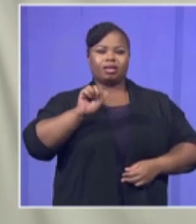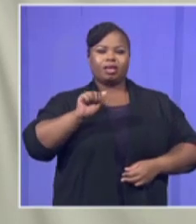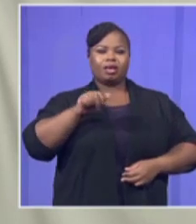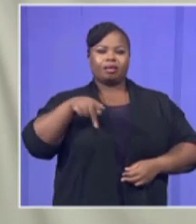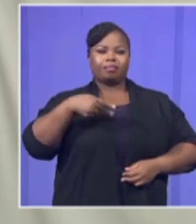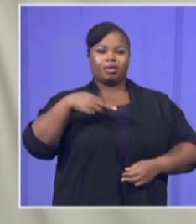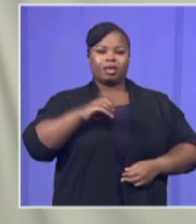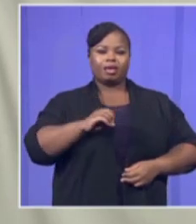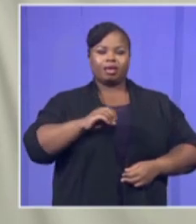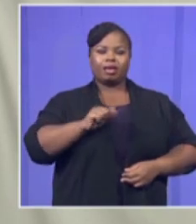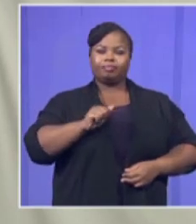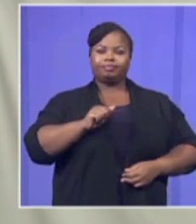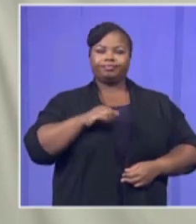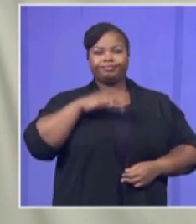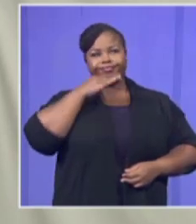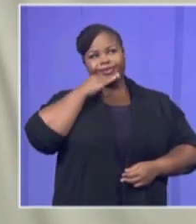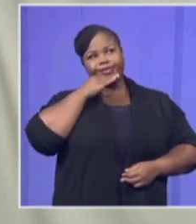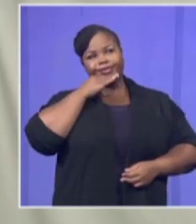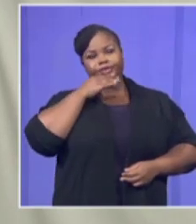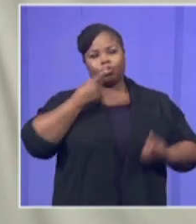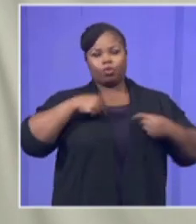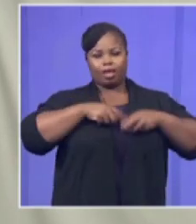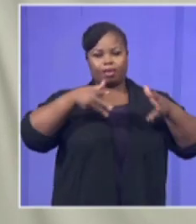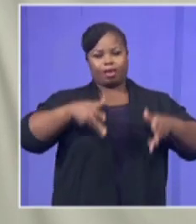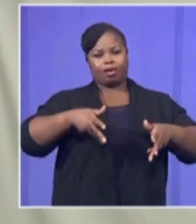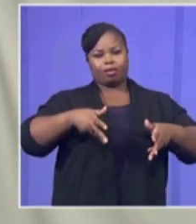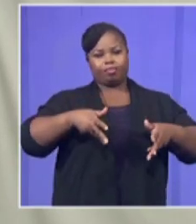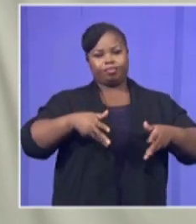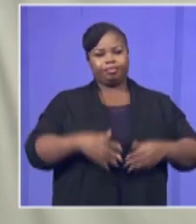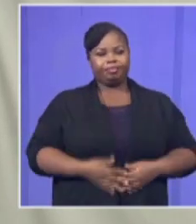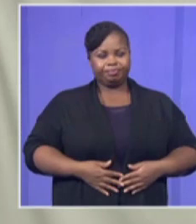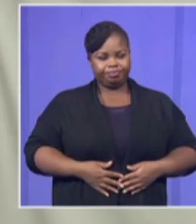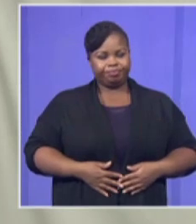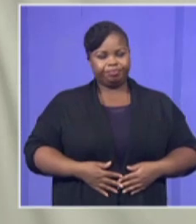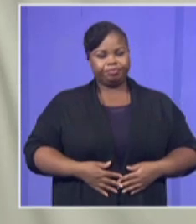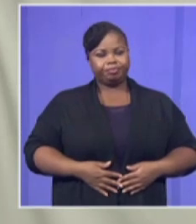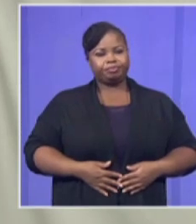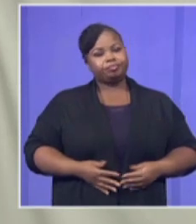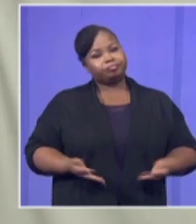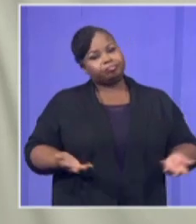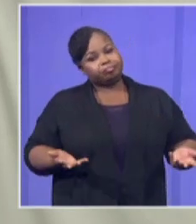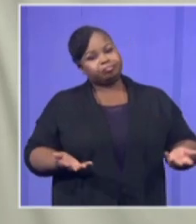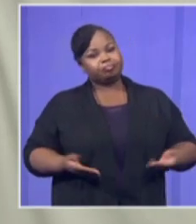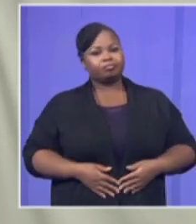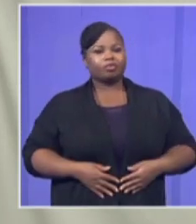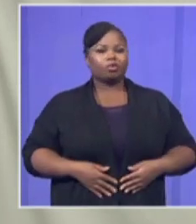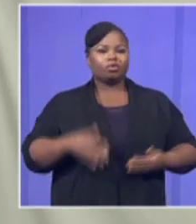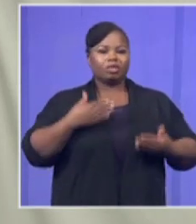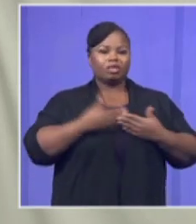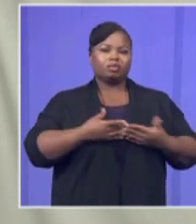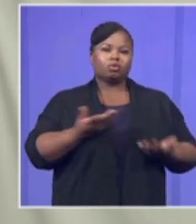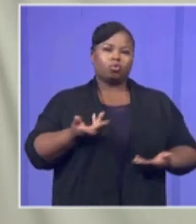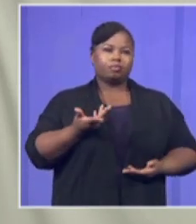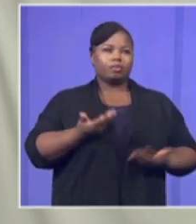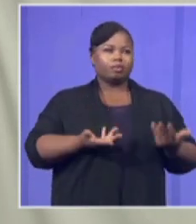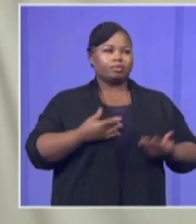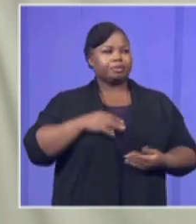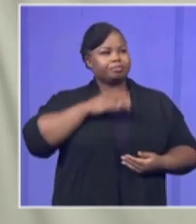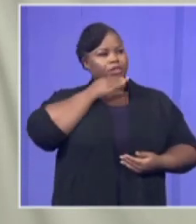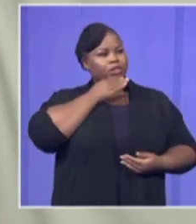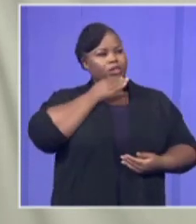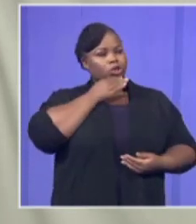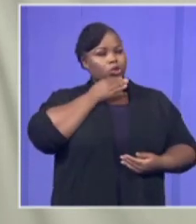Silapha making reference to we are here for you, or it can be interpreted as meaning